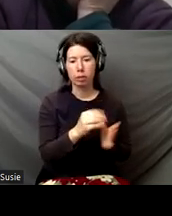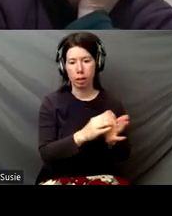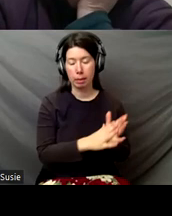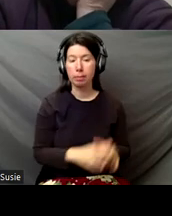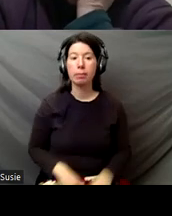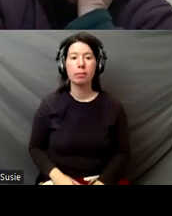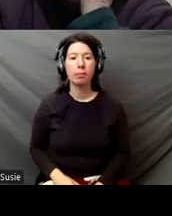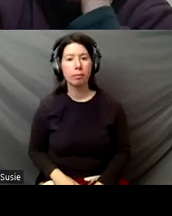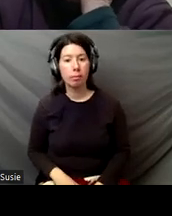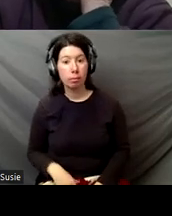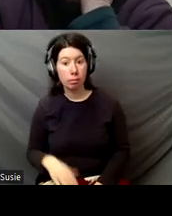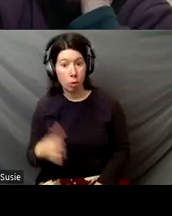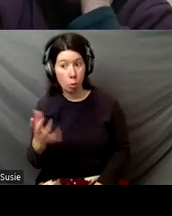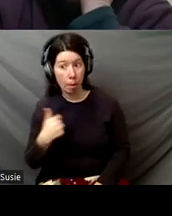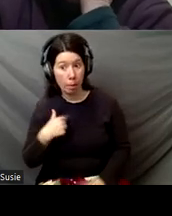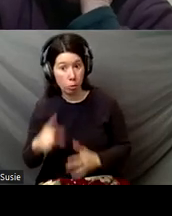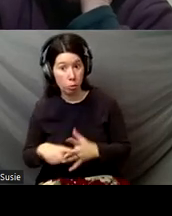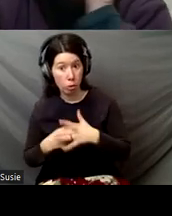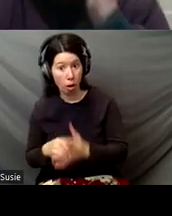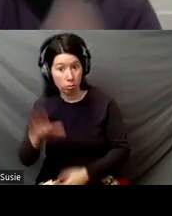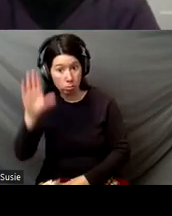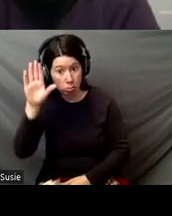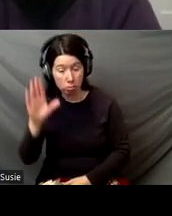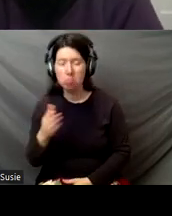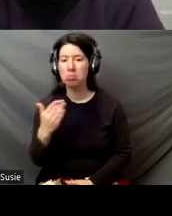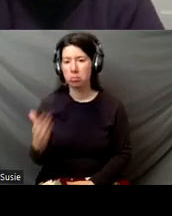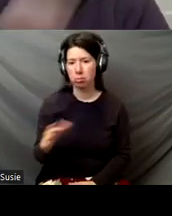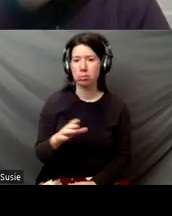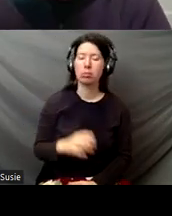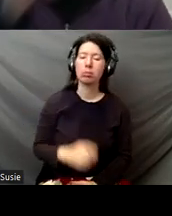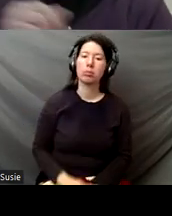Commissioner Faith, would you like me to start? Okay, so